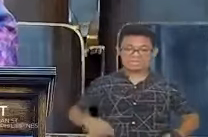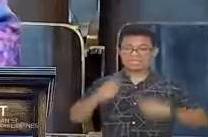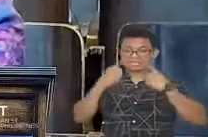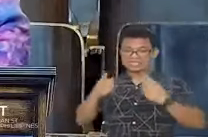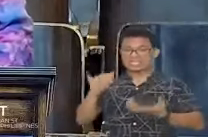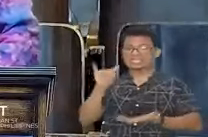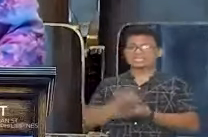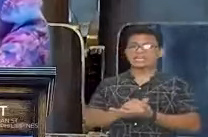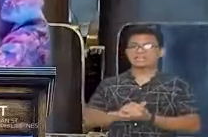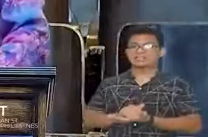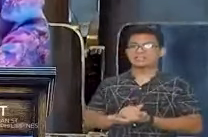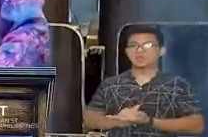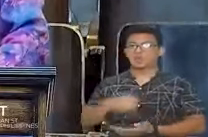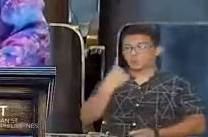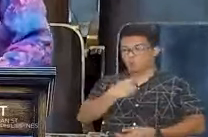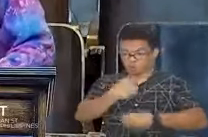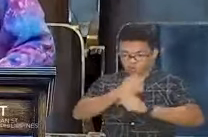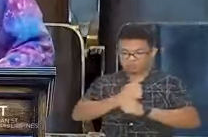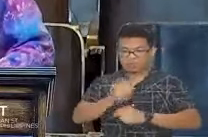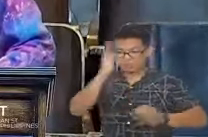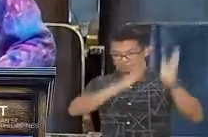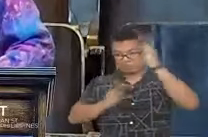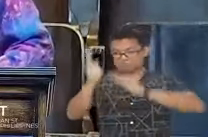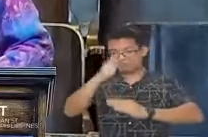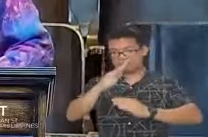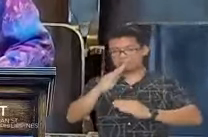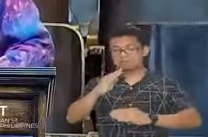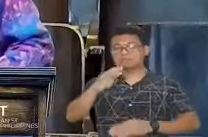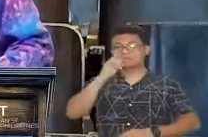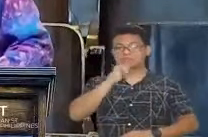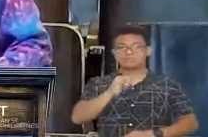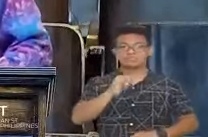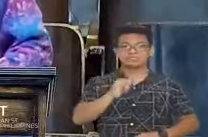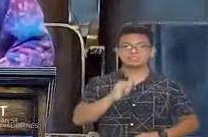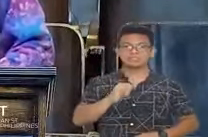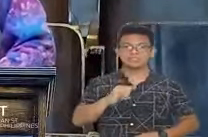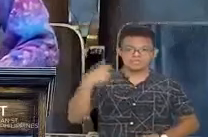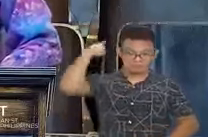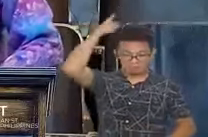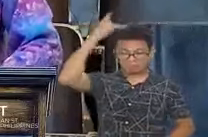Now I tell you this, if you are a Christian, you are not the troublemaker.